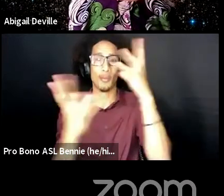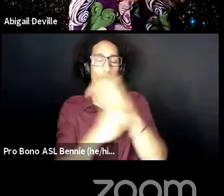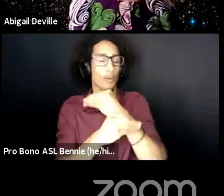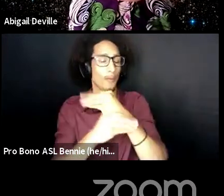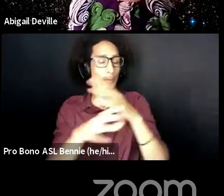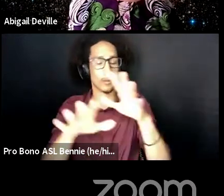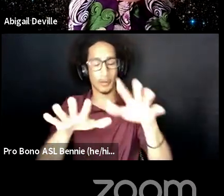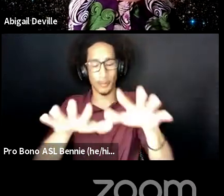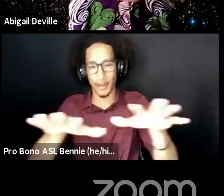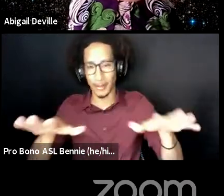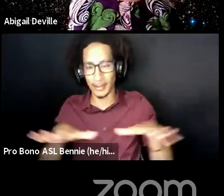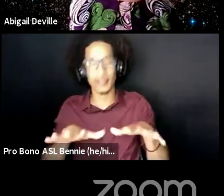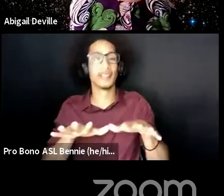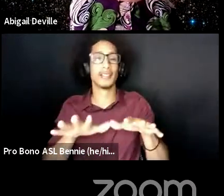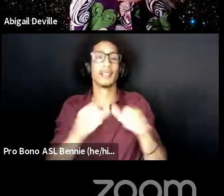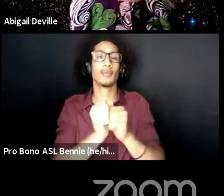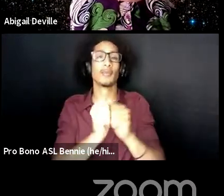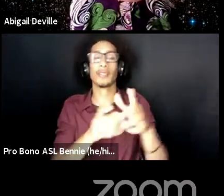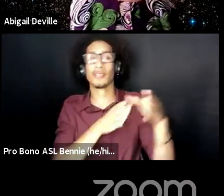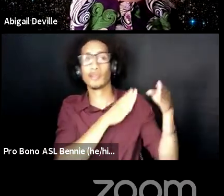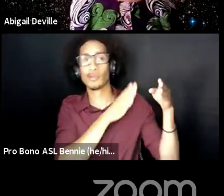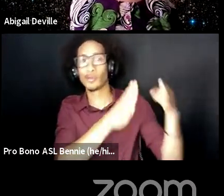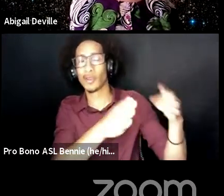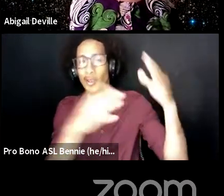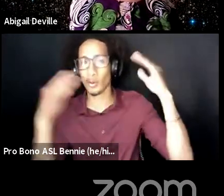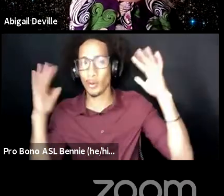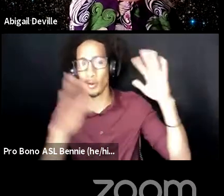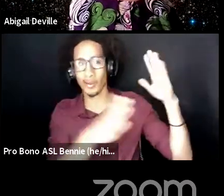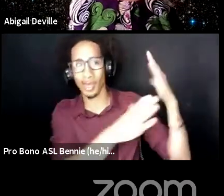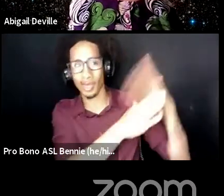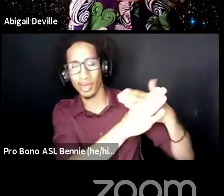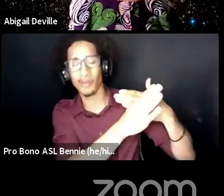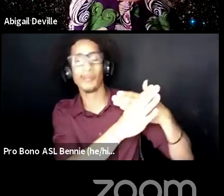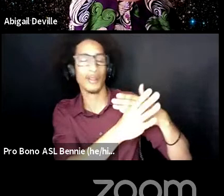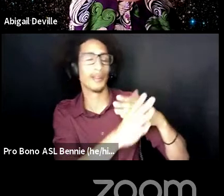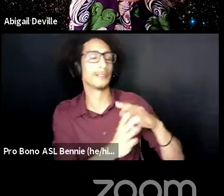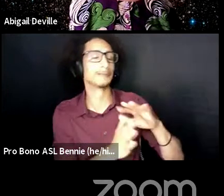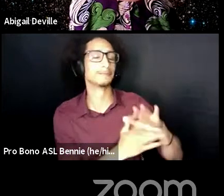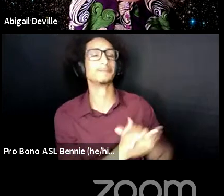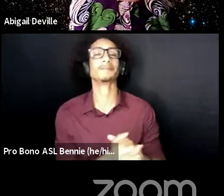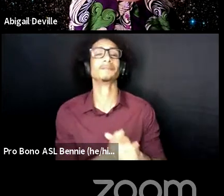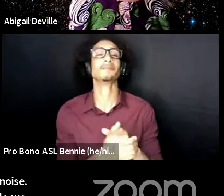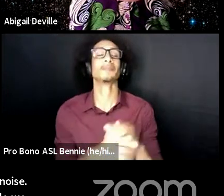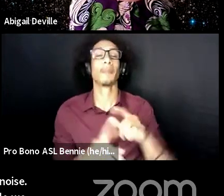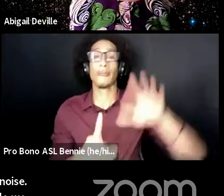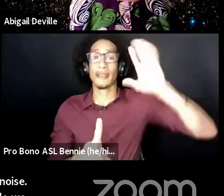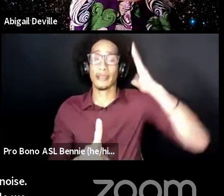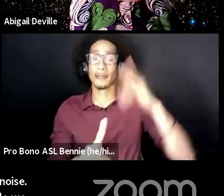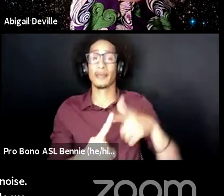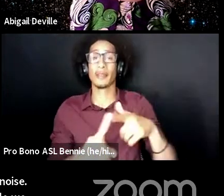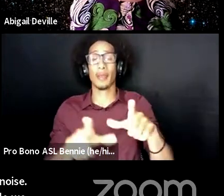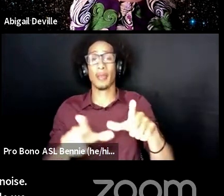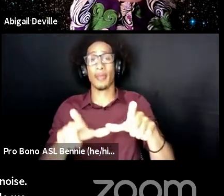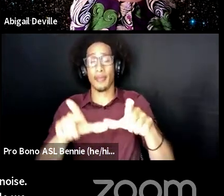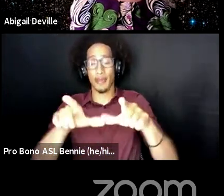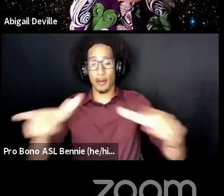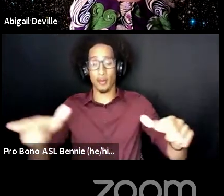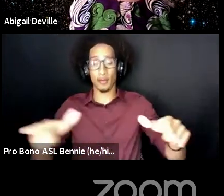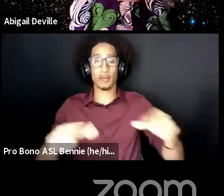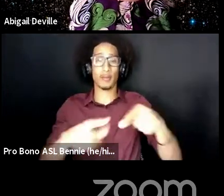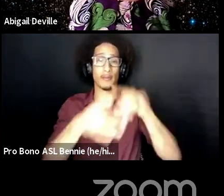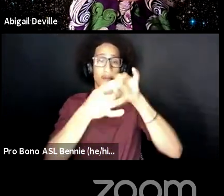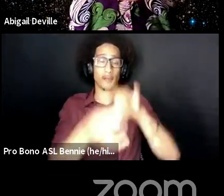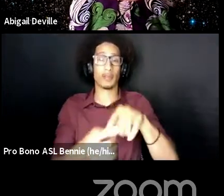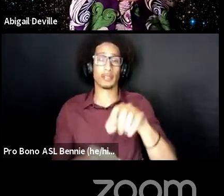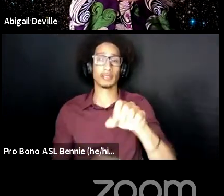the street noise interrupting. So it seems that the language of scale mm-hmm. is at the base here,